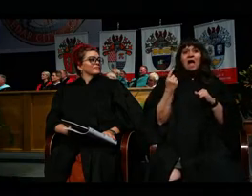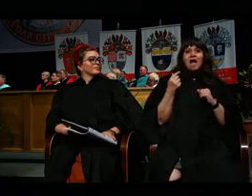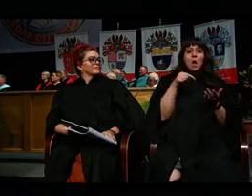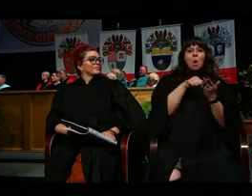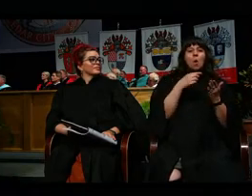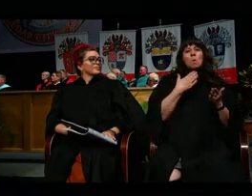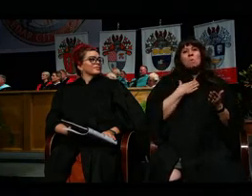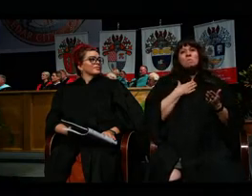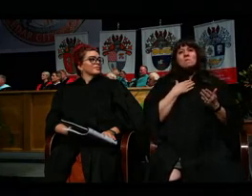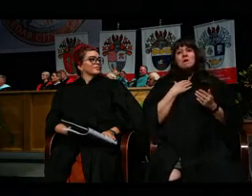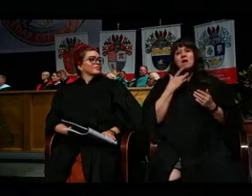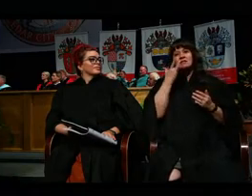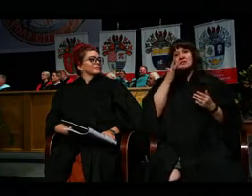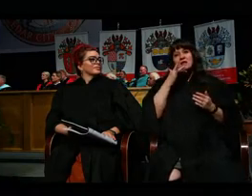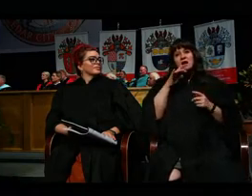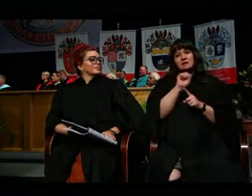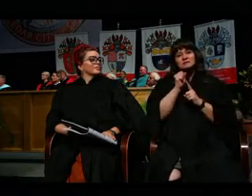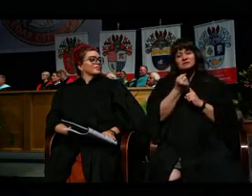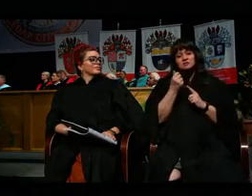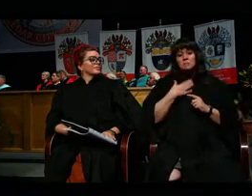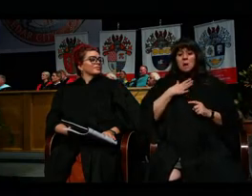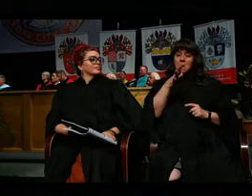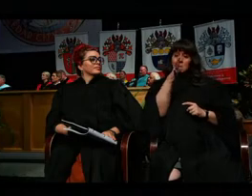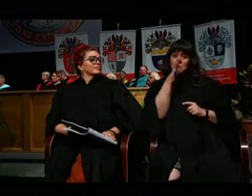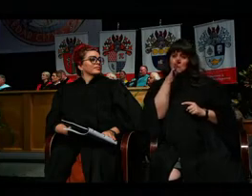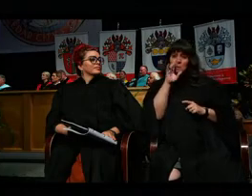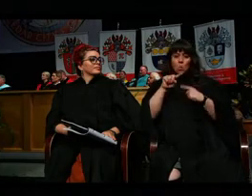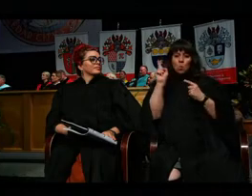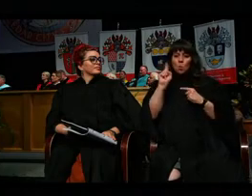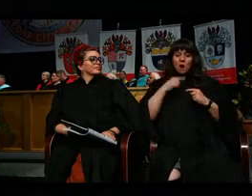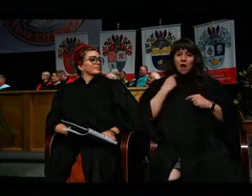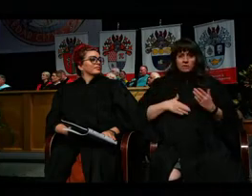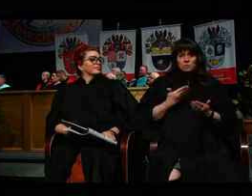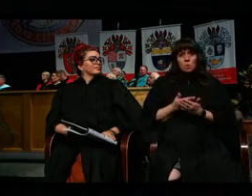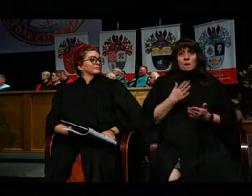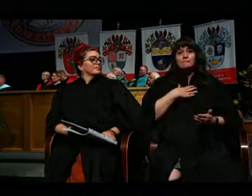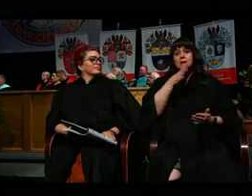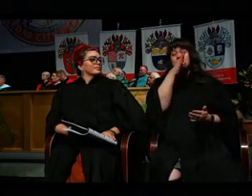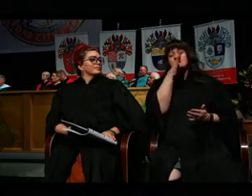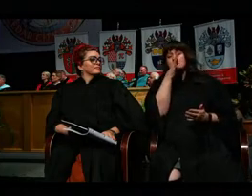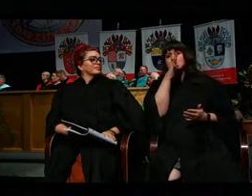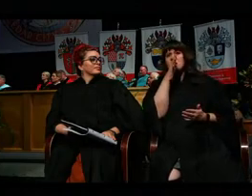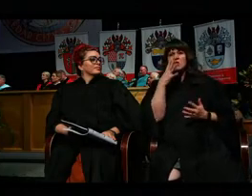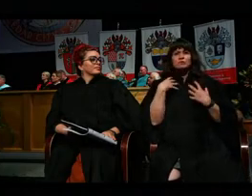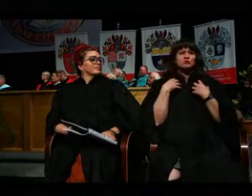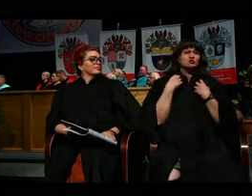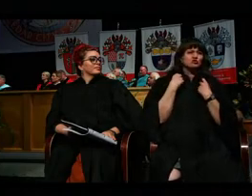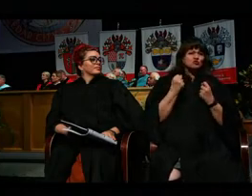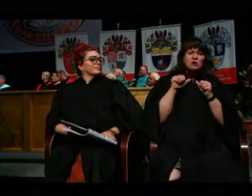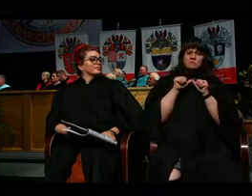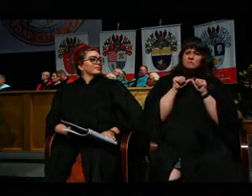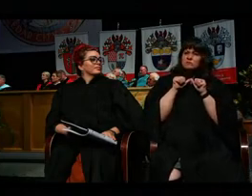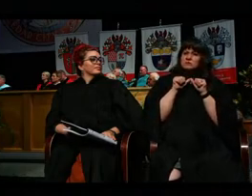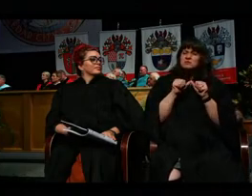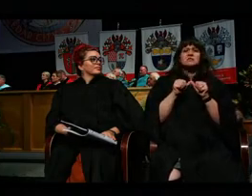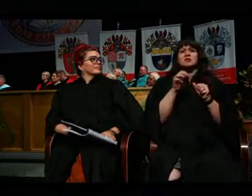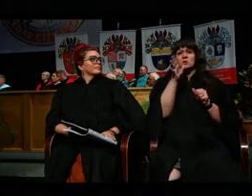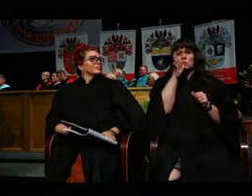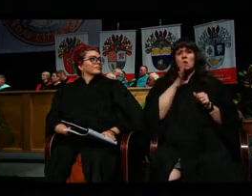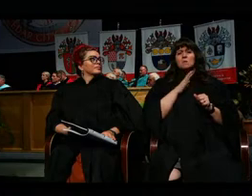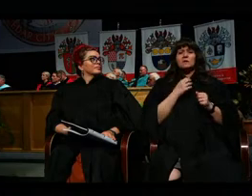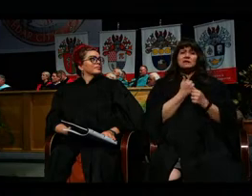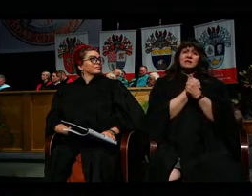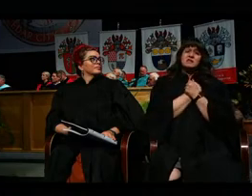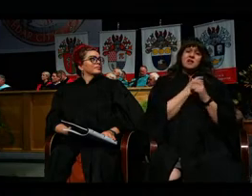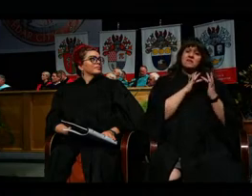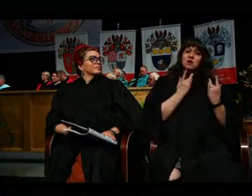whom I was born. My mother was a strong, fierce, and resilient woman with a loving heart. My father, who I